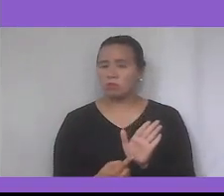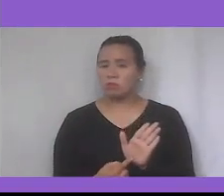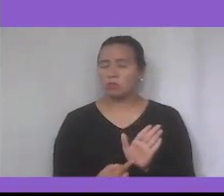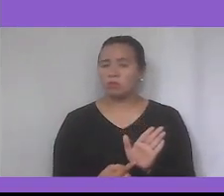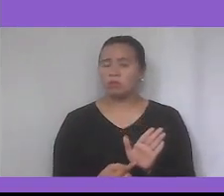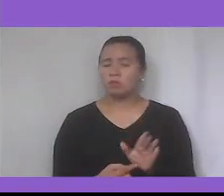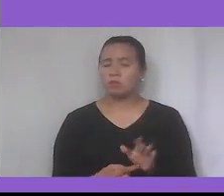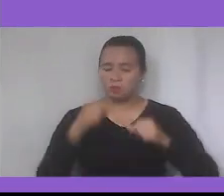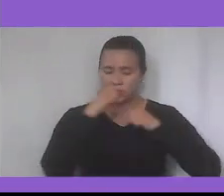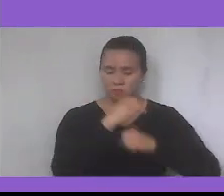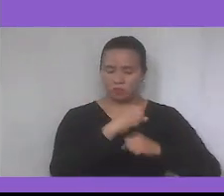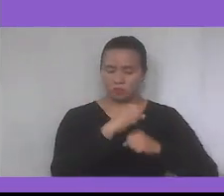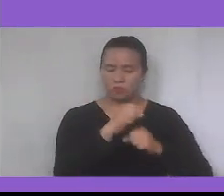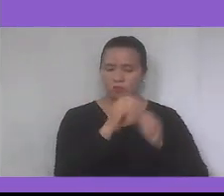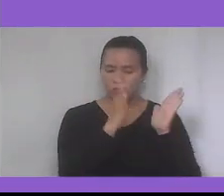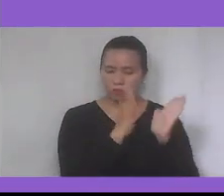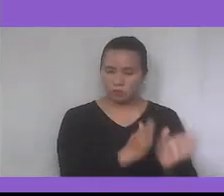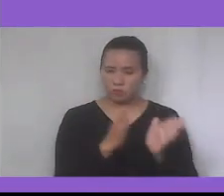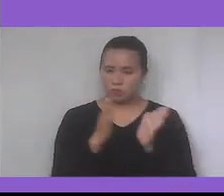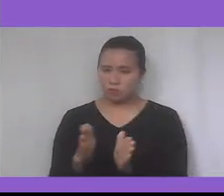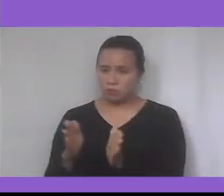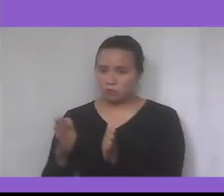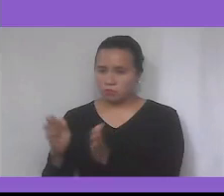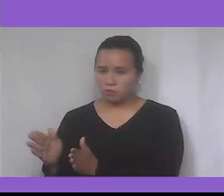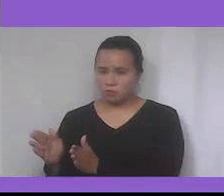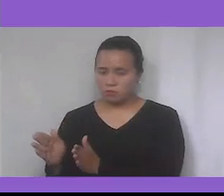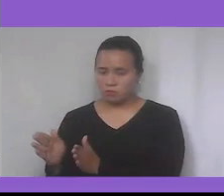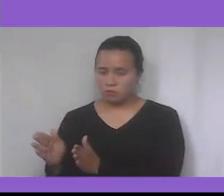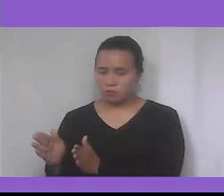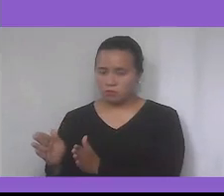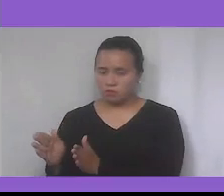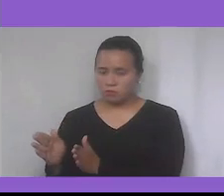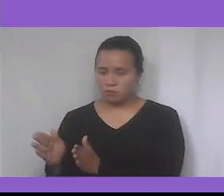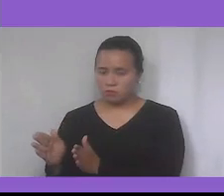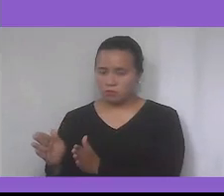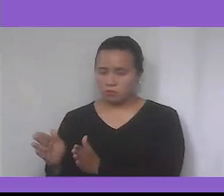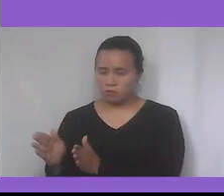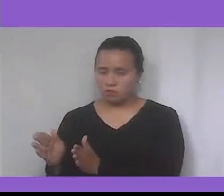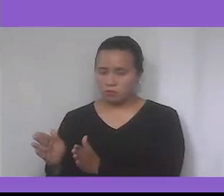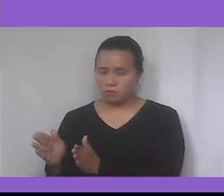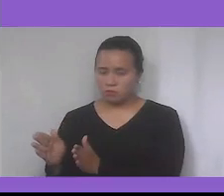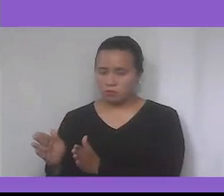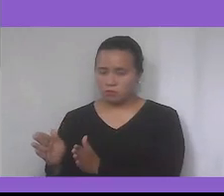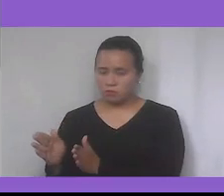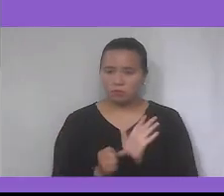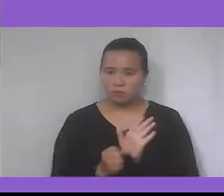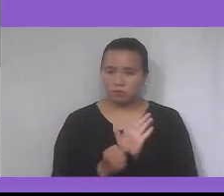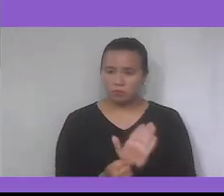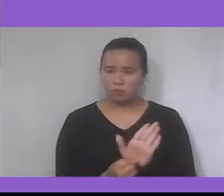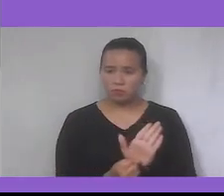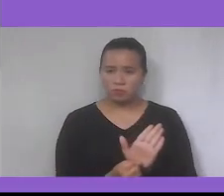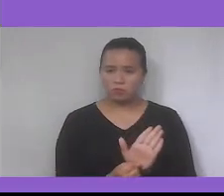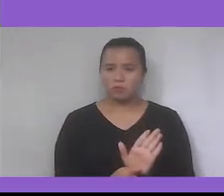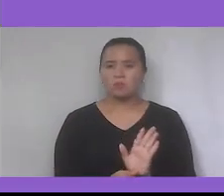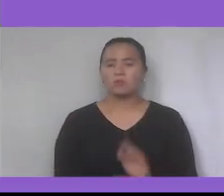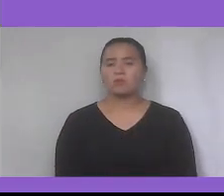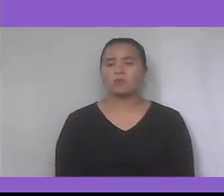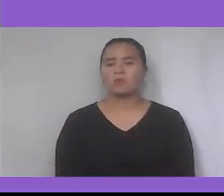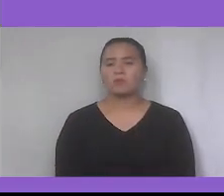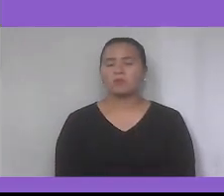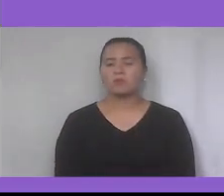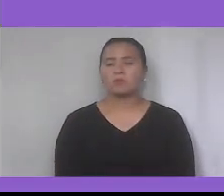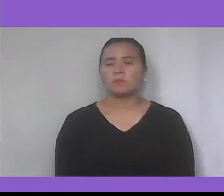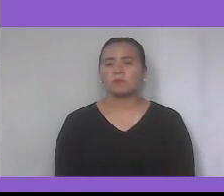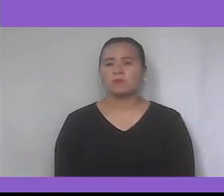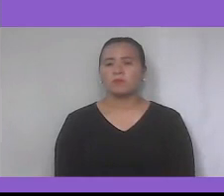3. And even show the four steps for solving the equation. So let us click here,